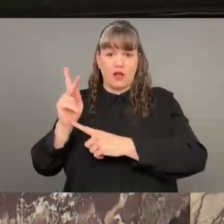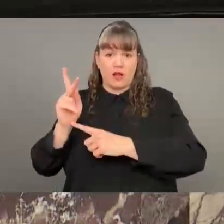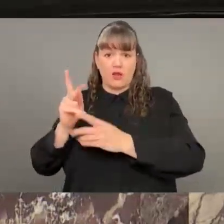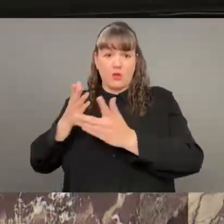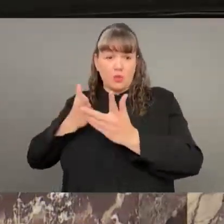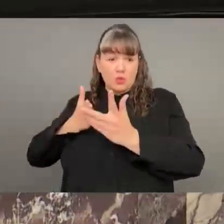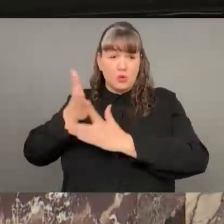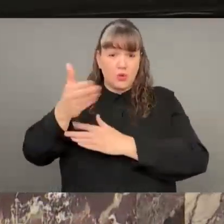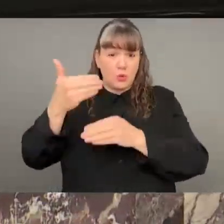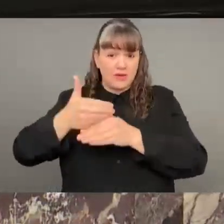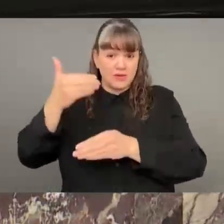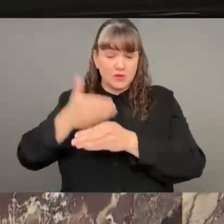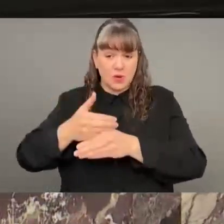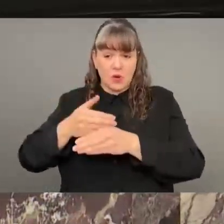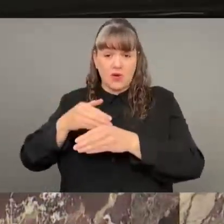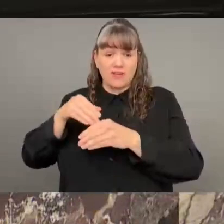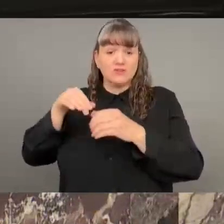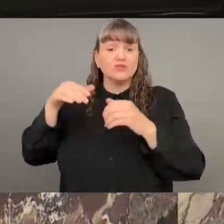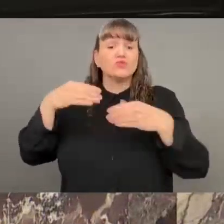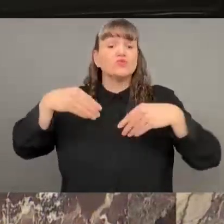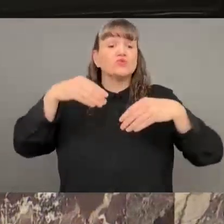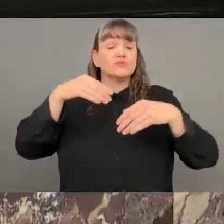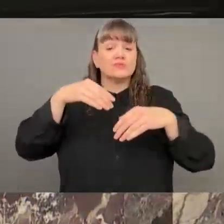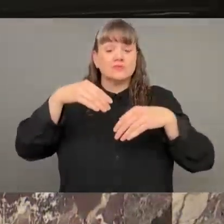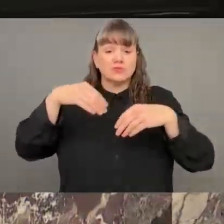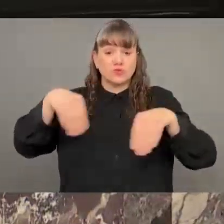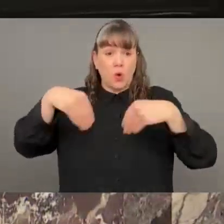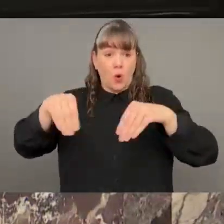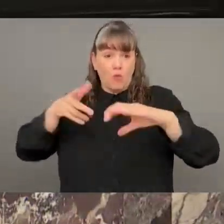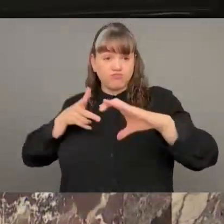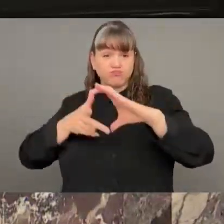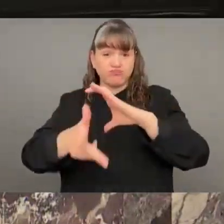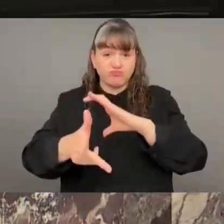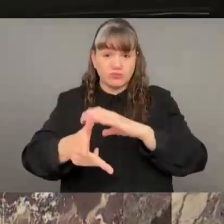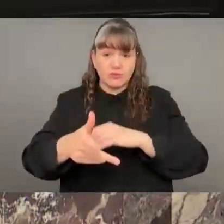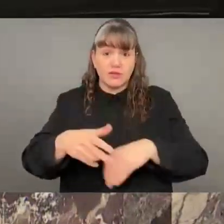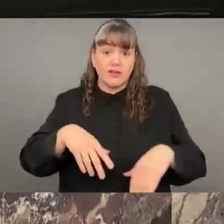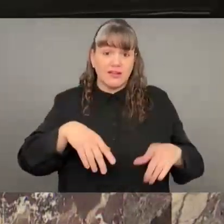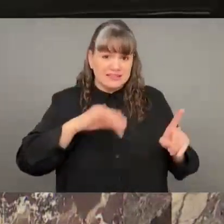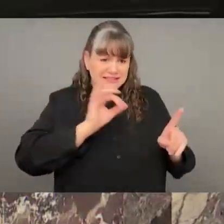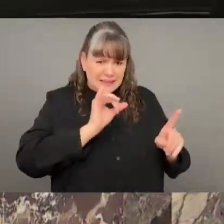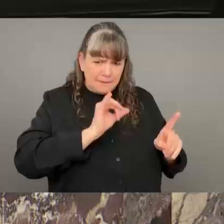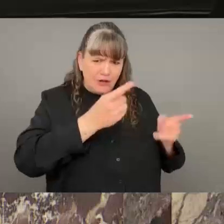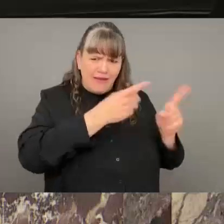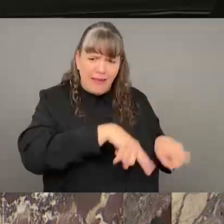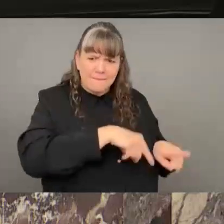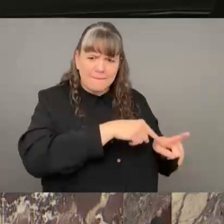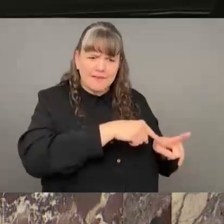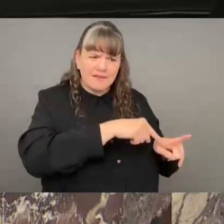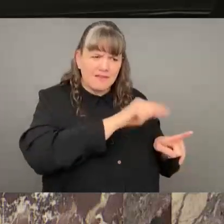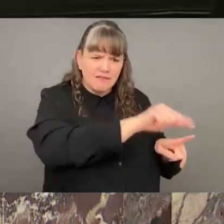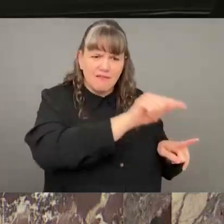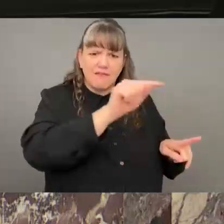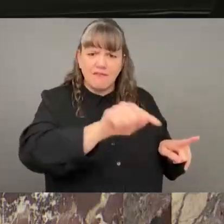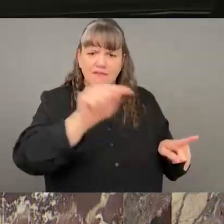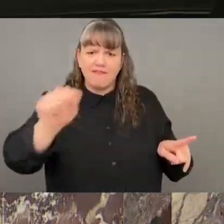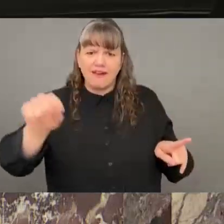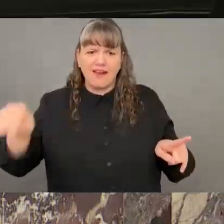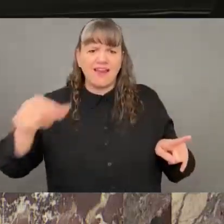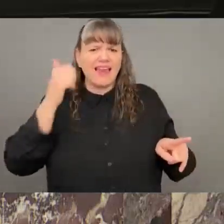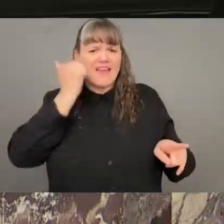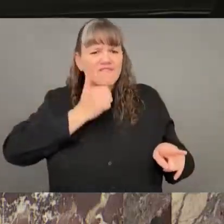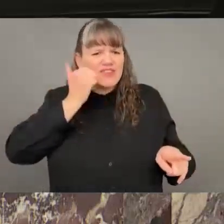Fires, vandalism, violence, and prolific crime is daily life now. And while BC families are afraid to walk their own streets,